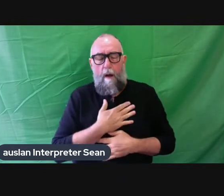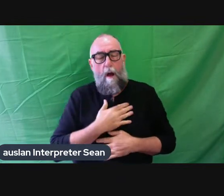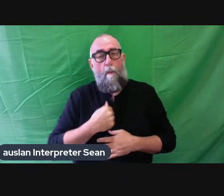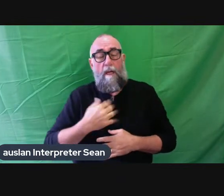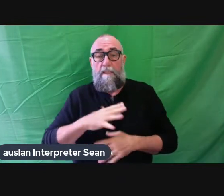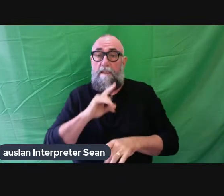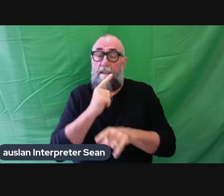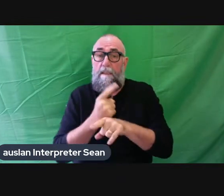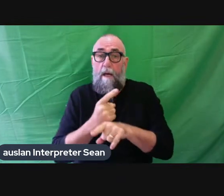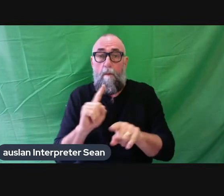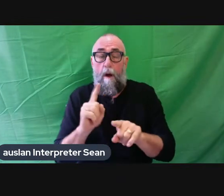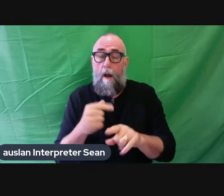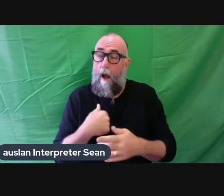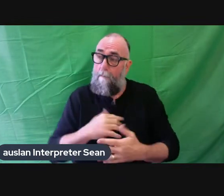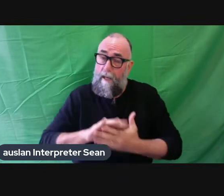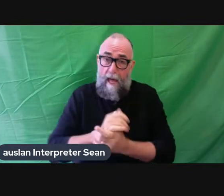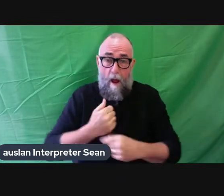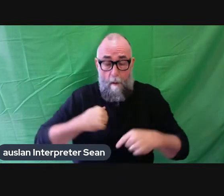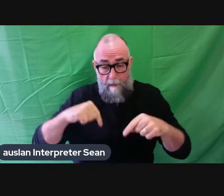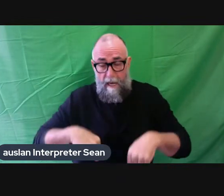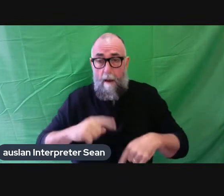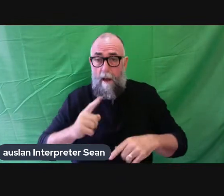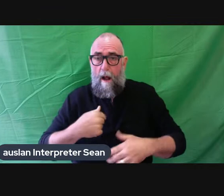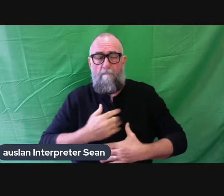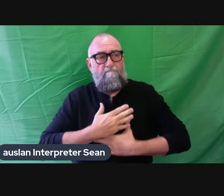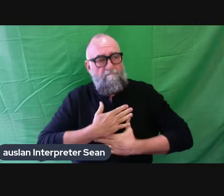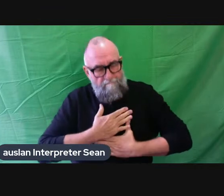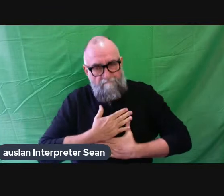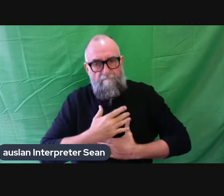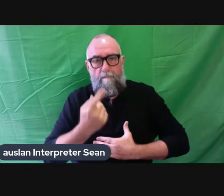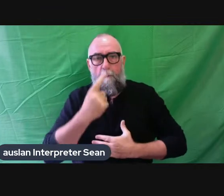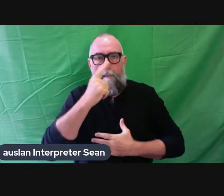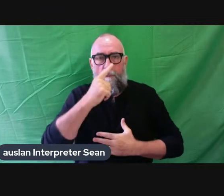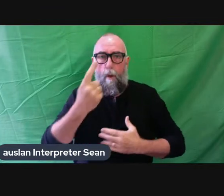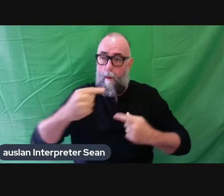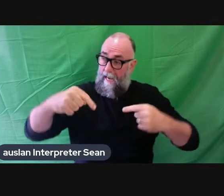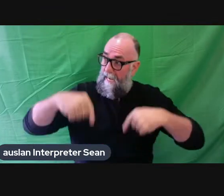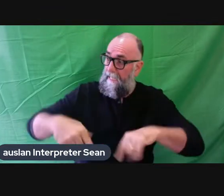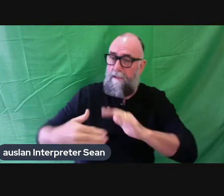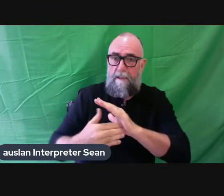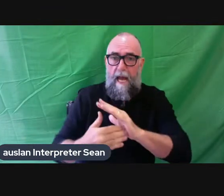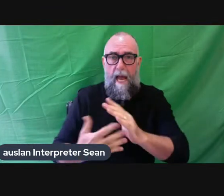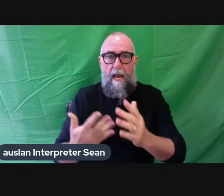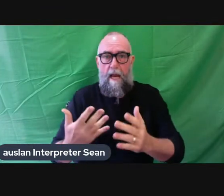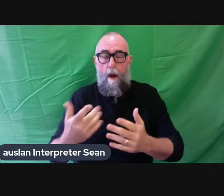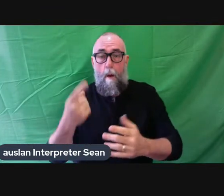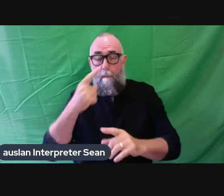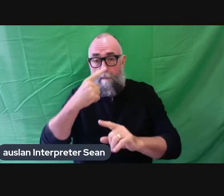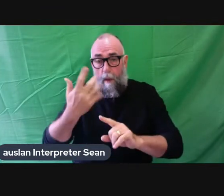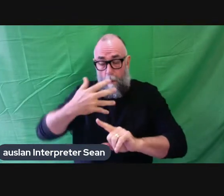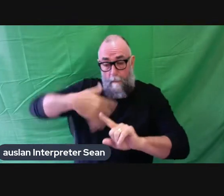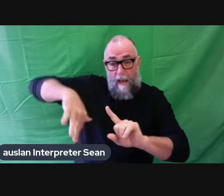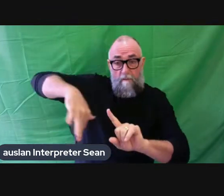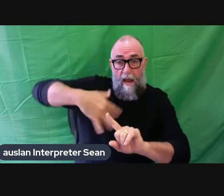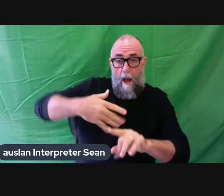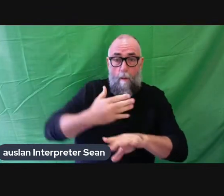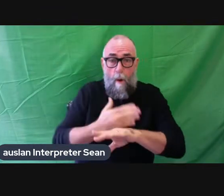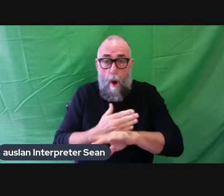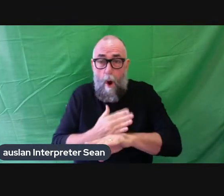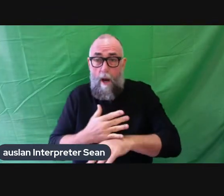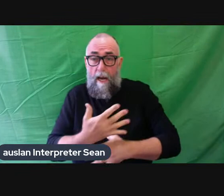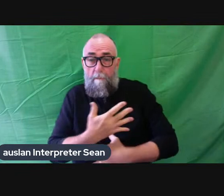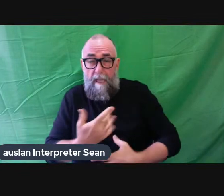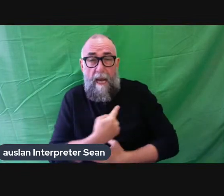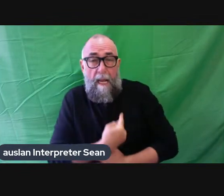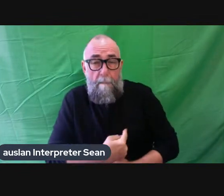everyone who's joined the morning tea this morning, as well as all of you who worked tirelessly behind the scenes to make this event possible. Your